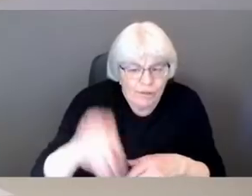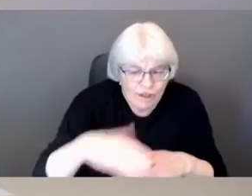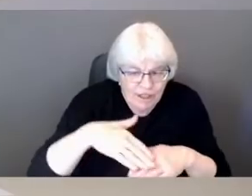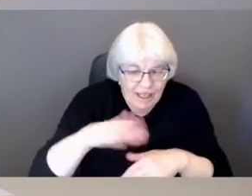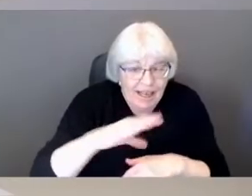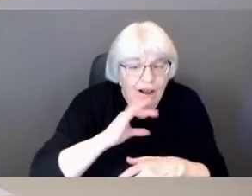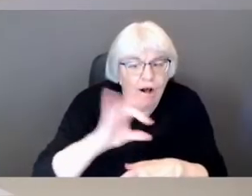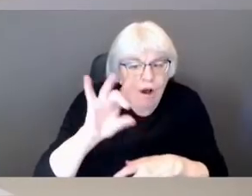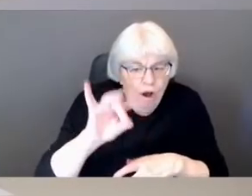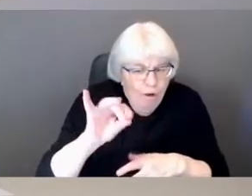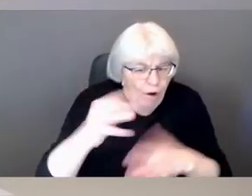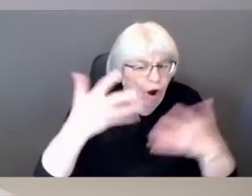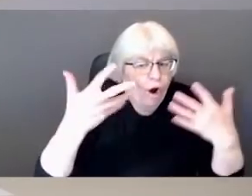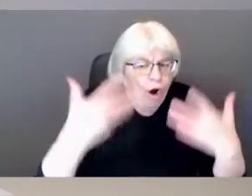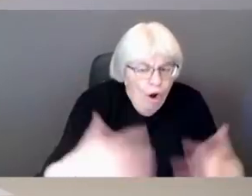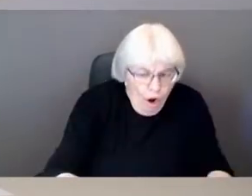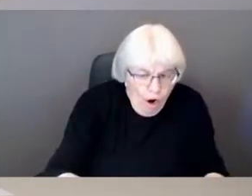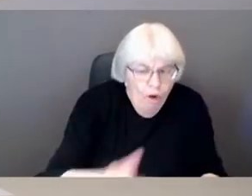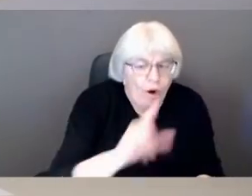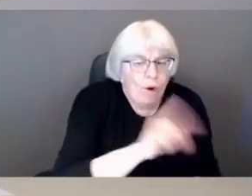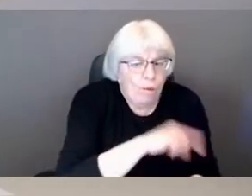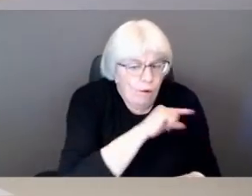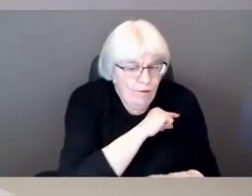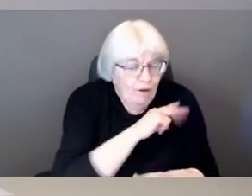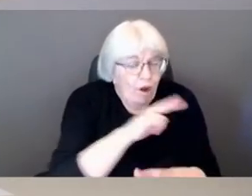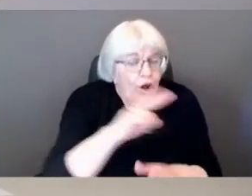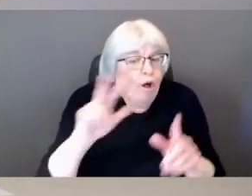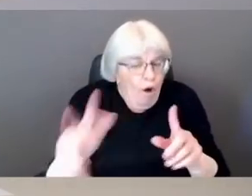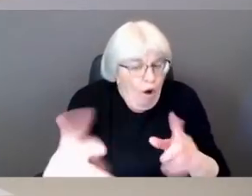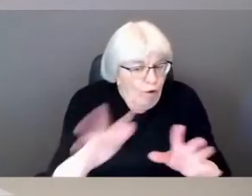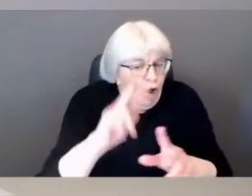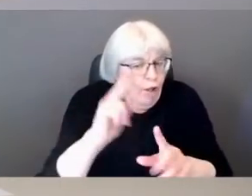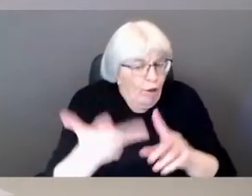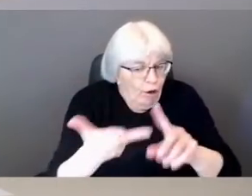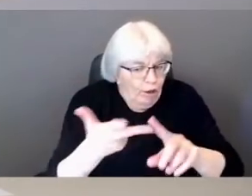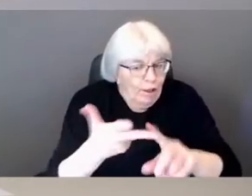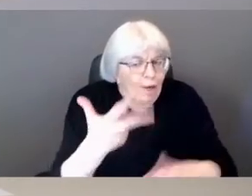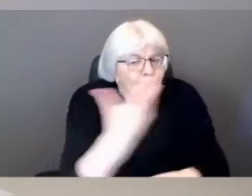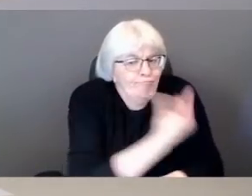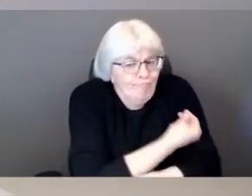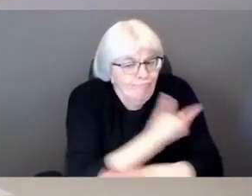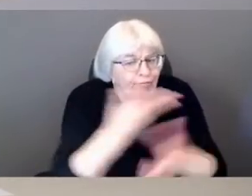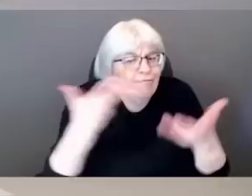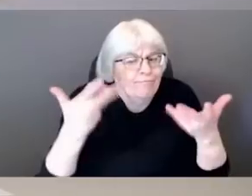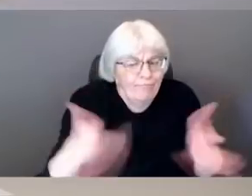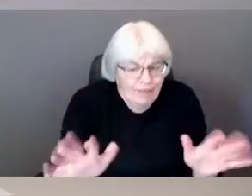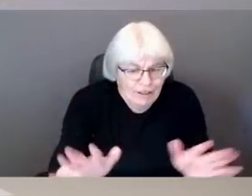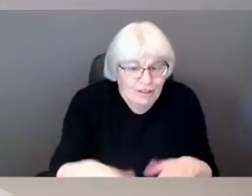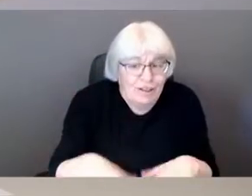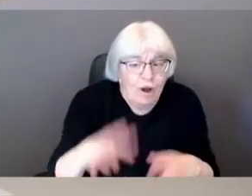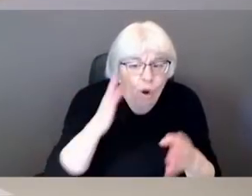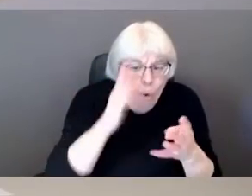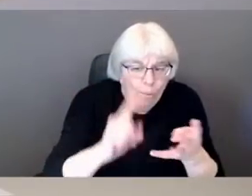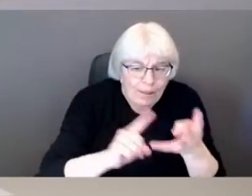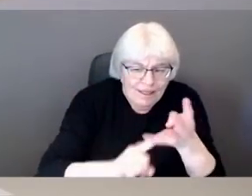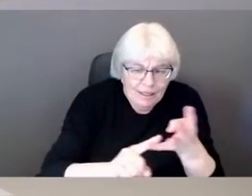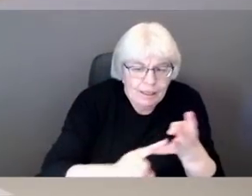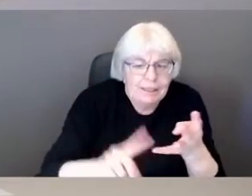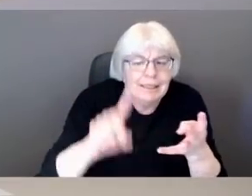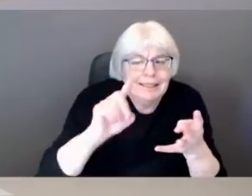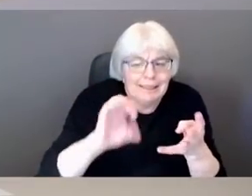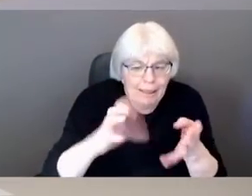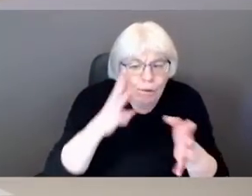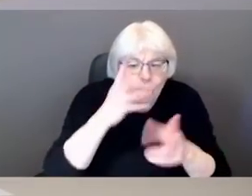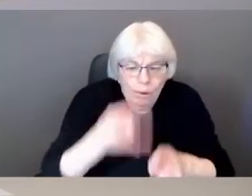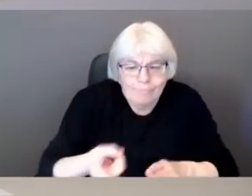eligible who've already had their 3rd dose booster, and we're hoping that by the end of December, certainly that percentage of 70-year-olds also will continue